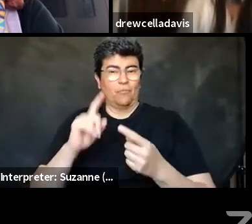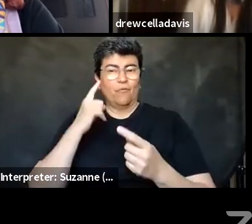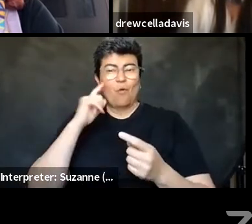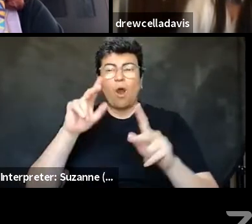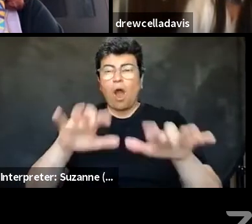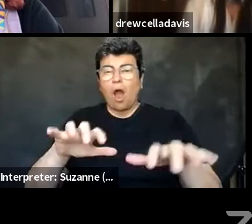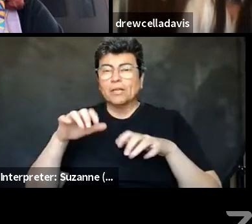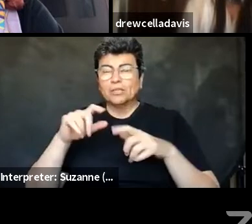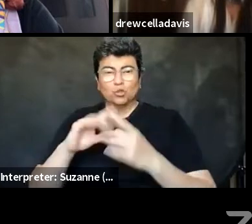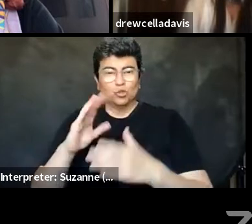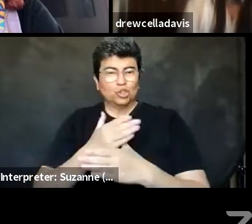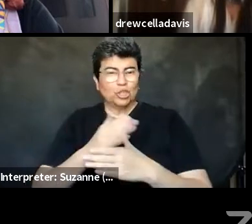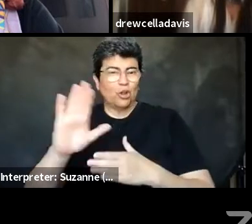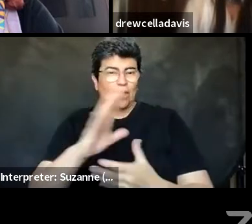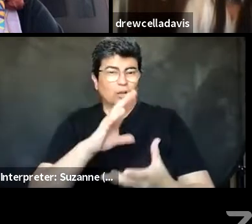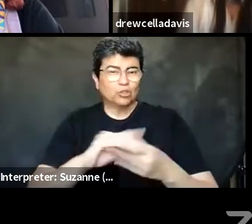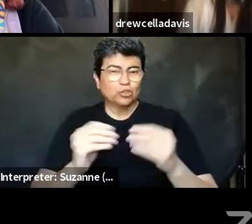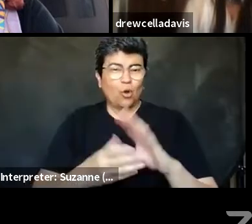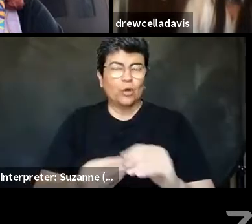and to